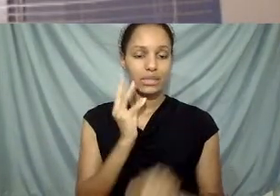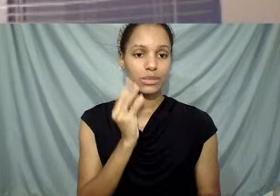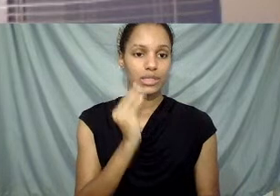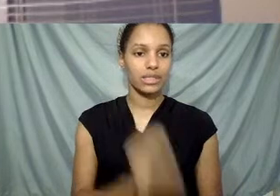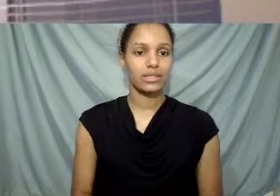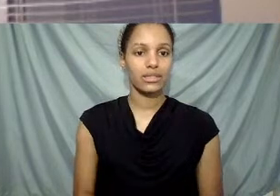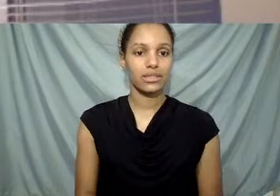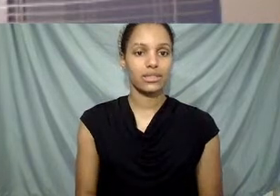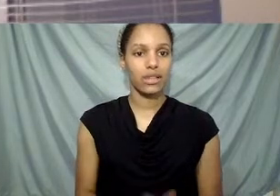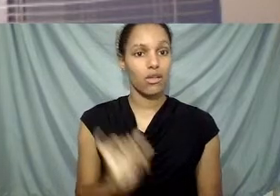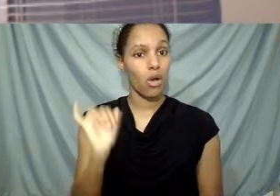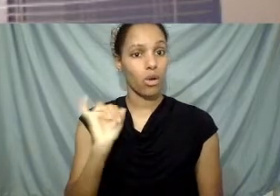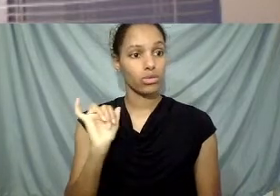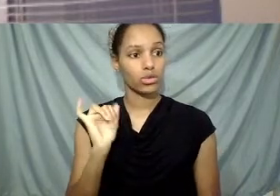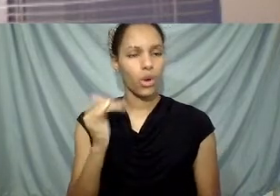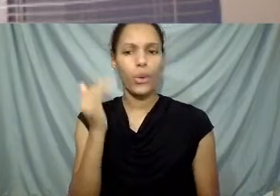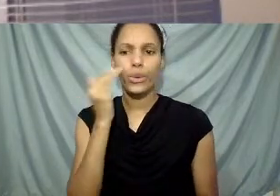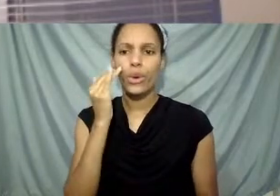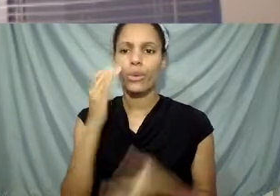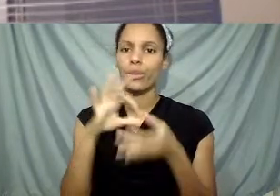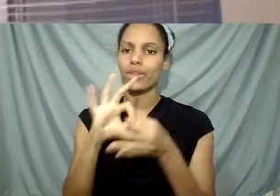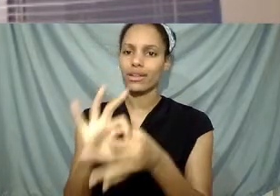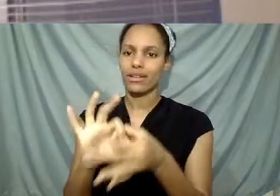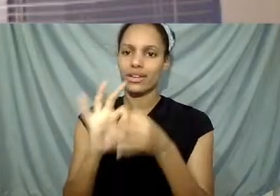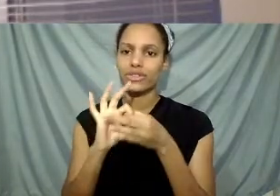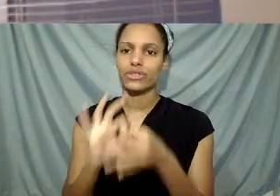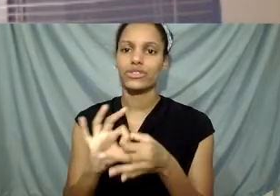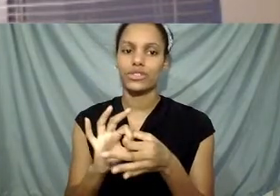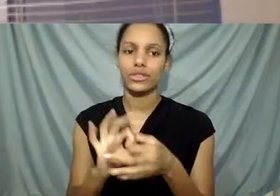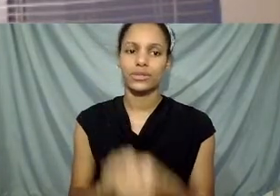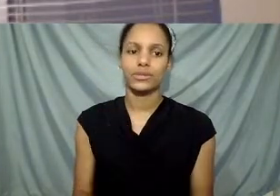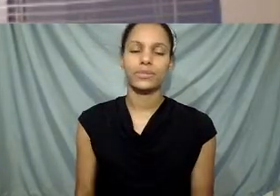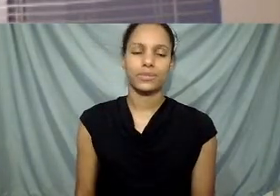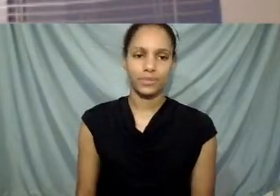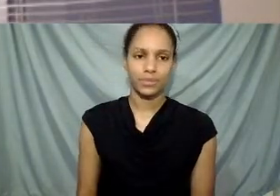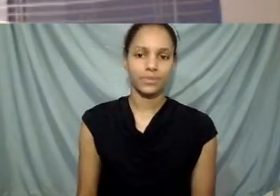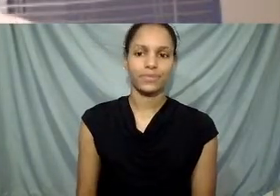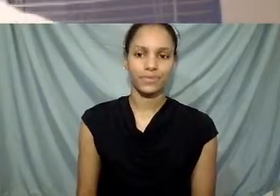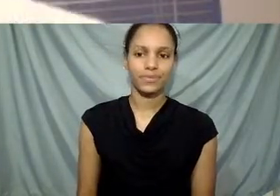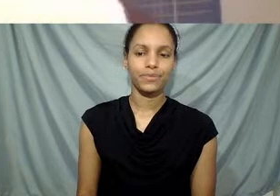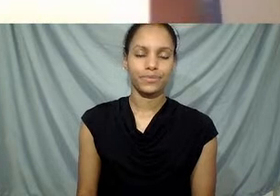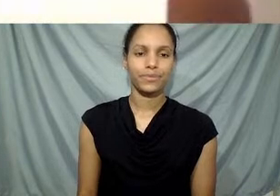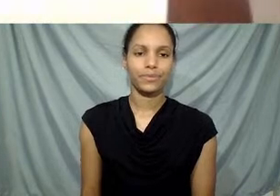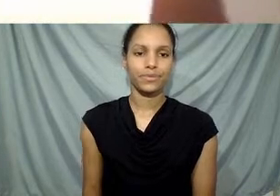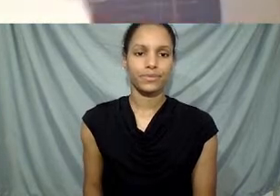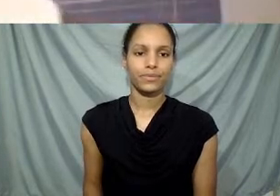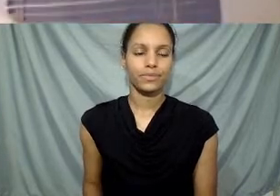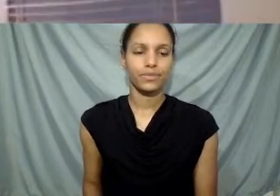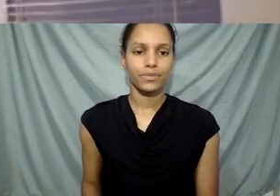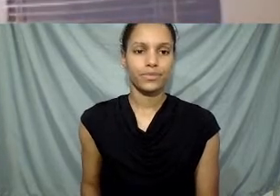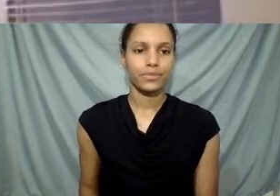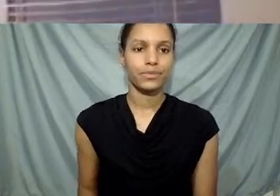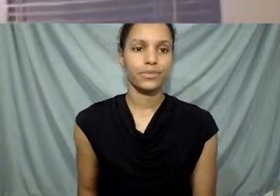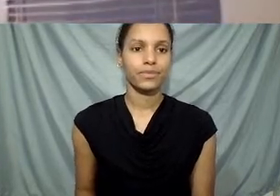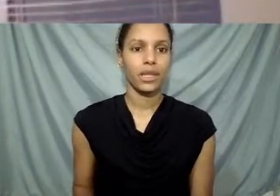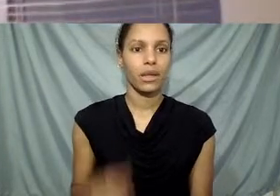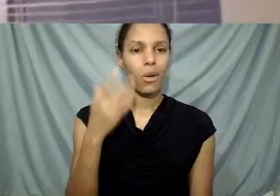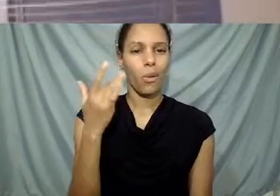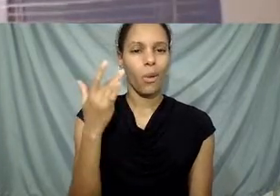know our connection. Know our connections. Know our connection. Yeah. Yeah. Because we have